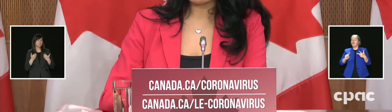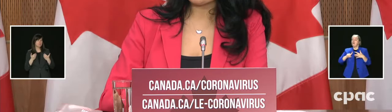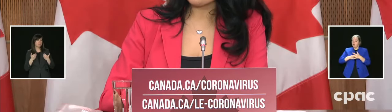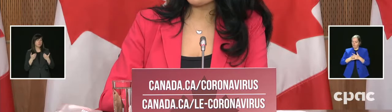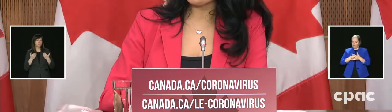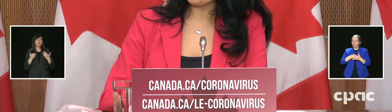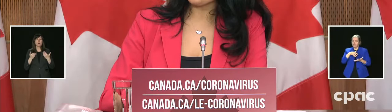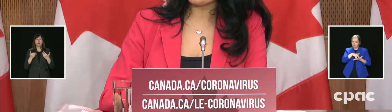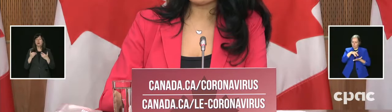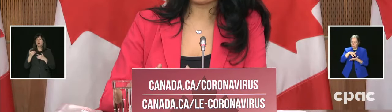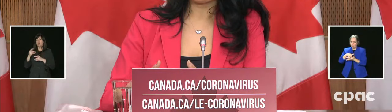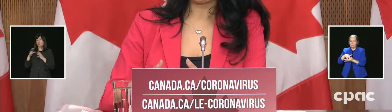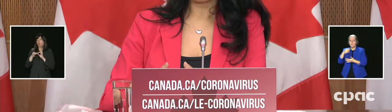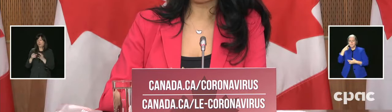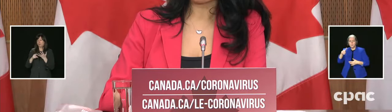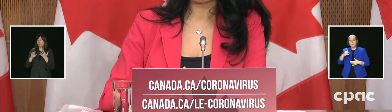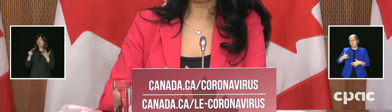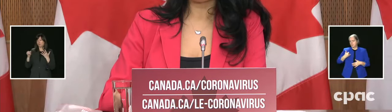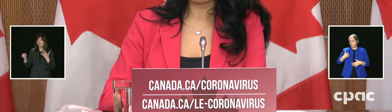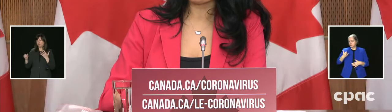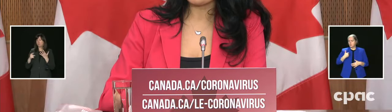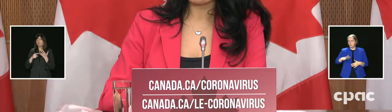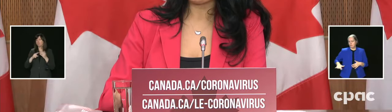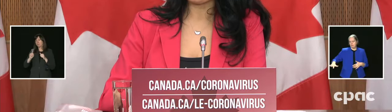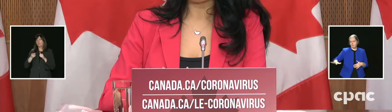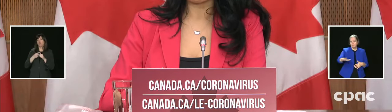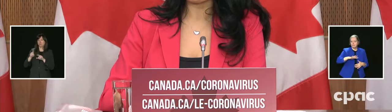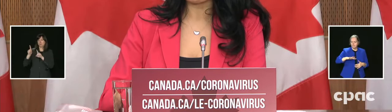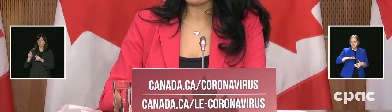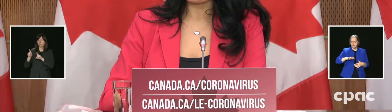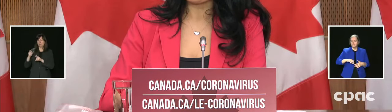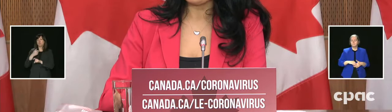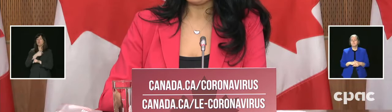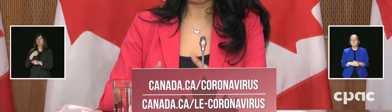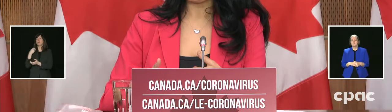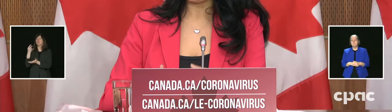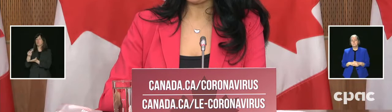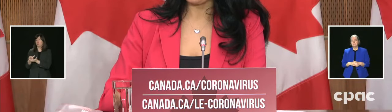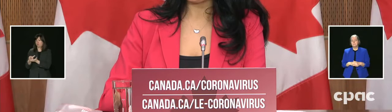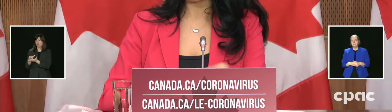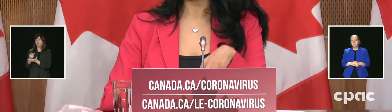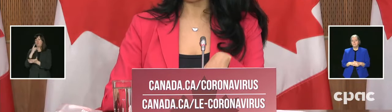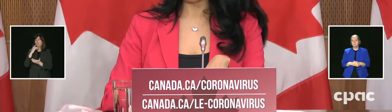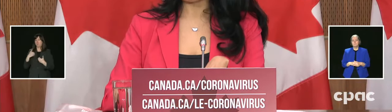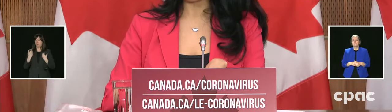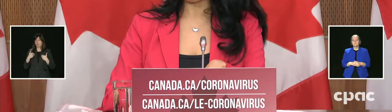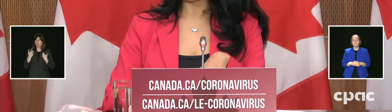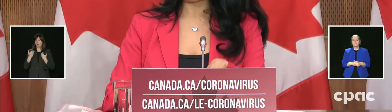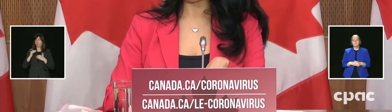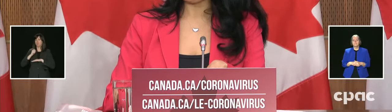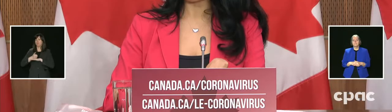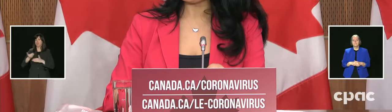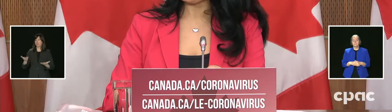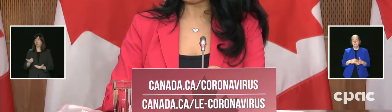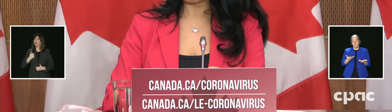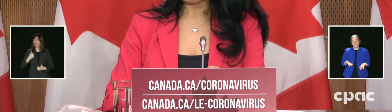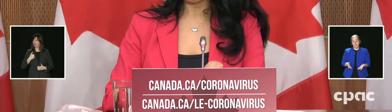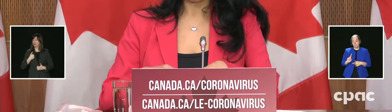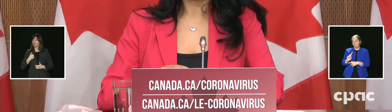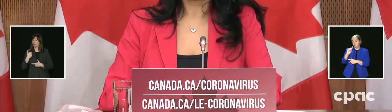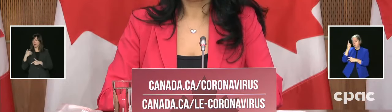one that I was referring to with Janssen was actually the first clinical trial that we have authorized in that younger age group in Canada that has Canadian